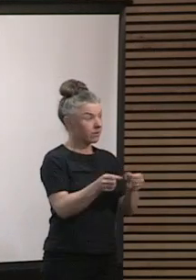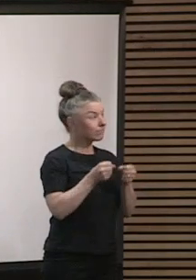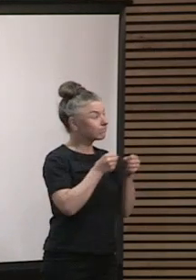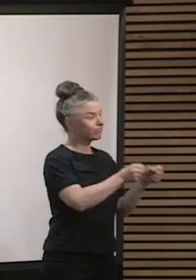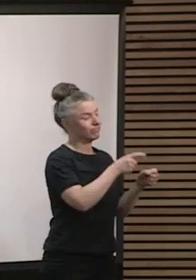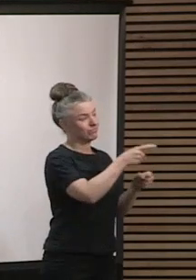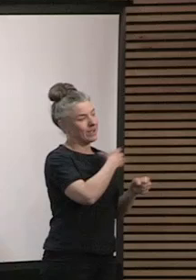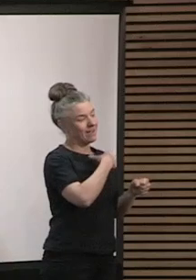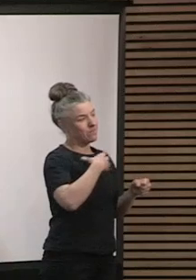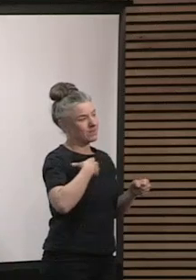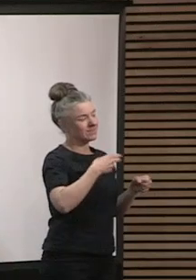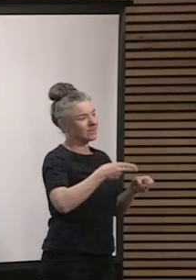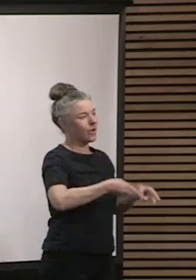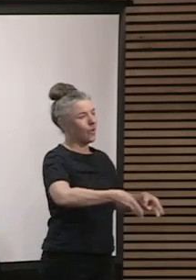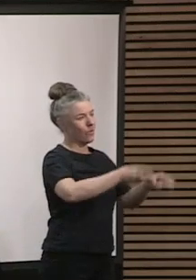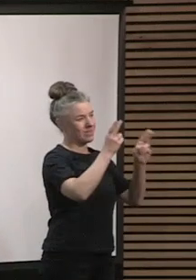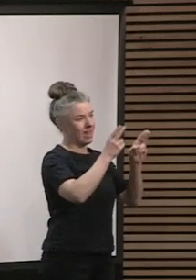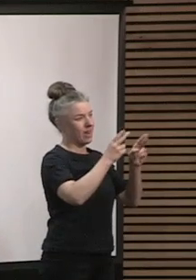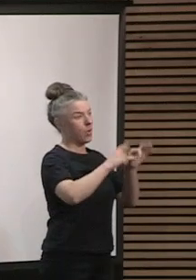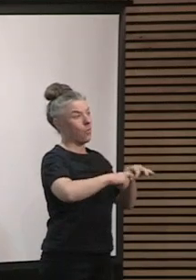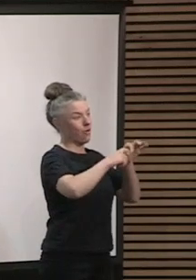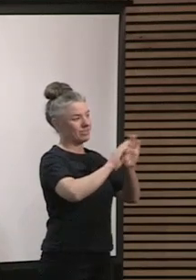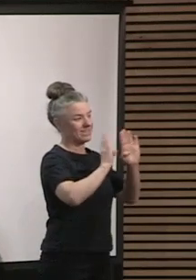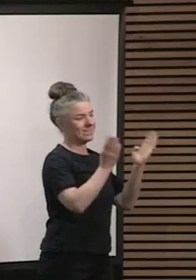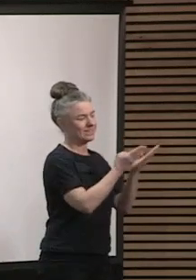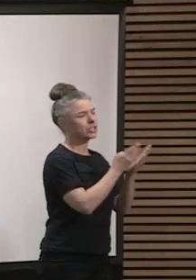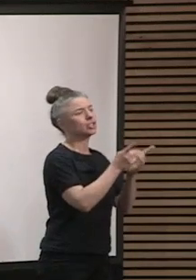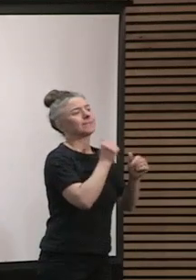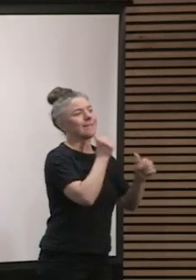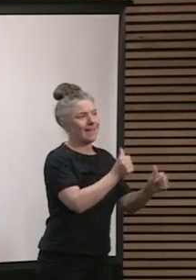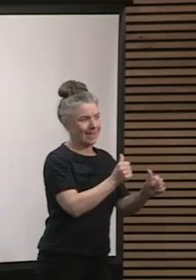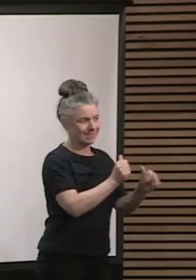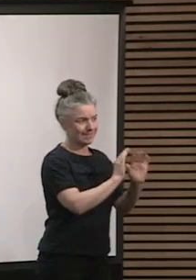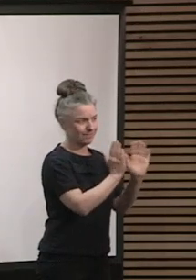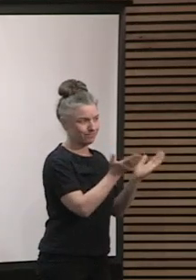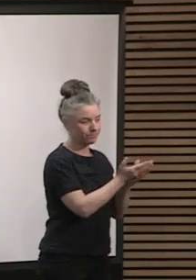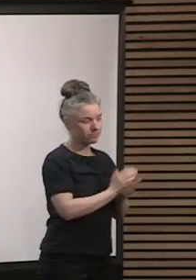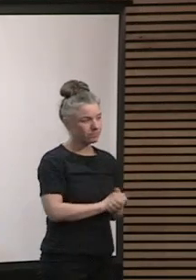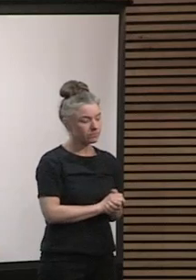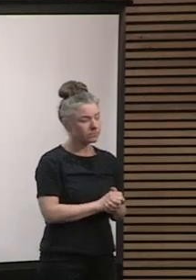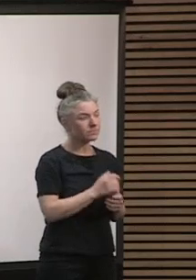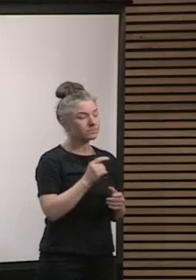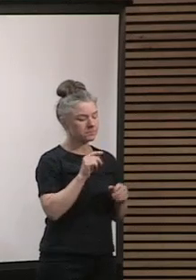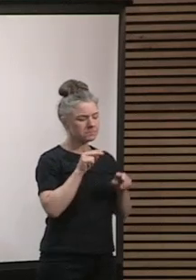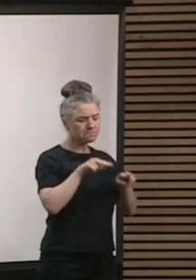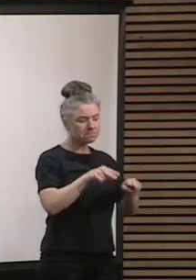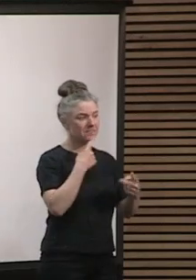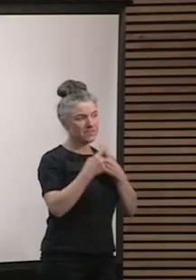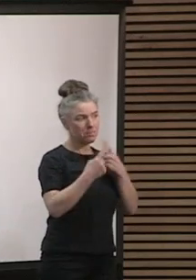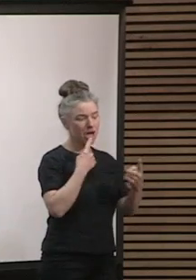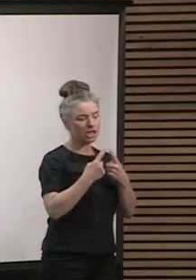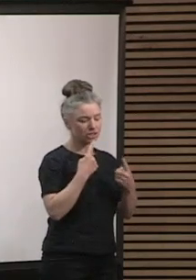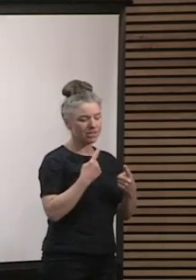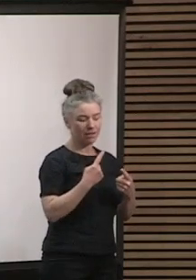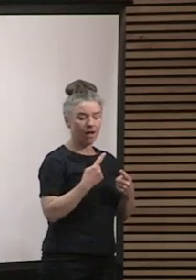a precautionary measure. There are signs we have found this outbreak relatively early in